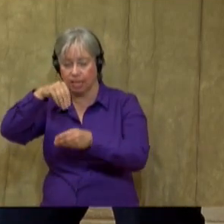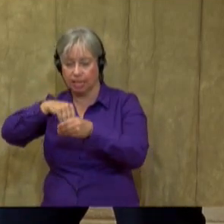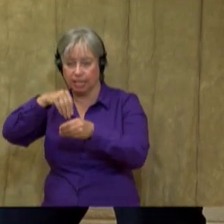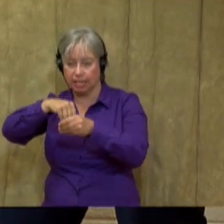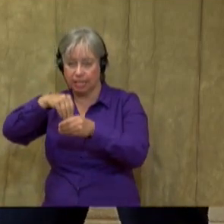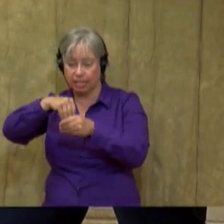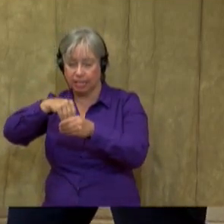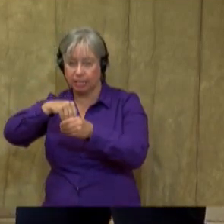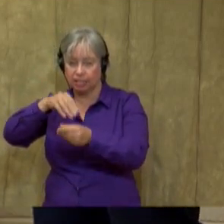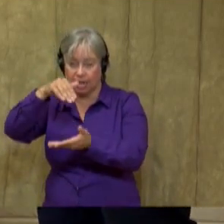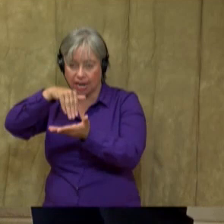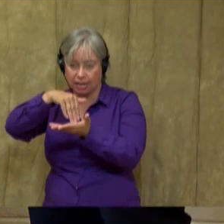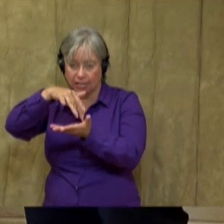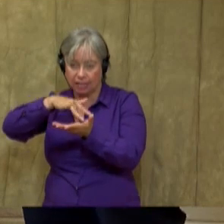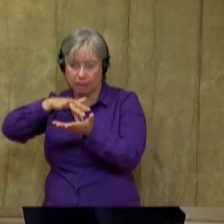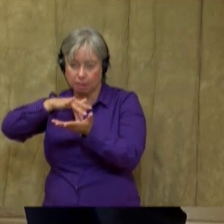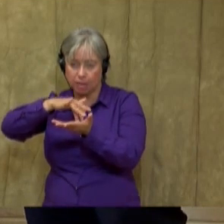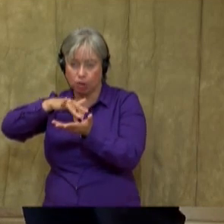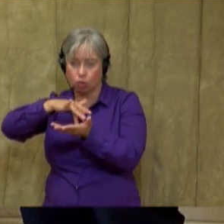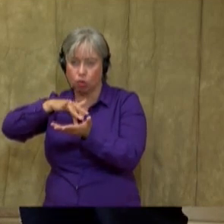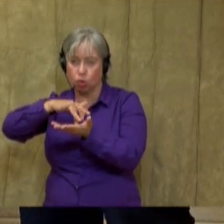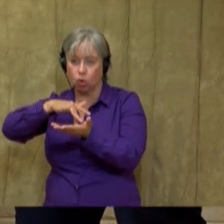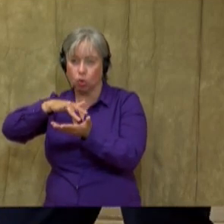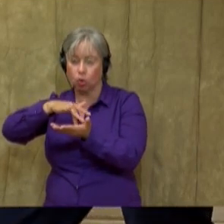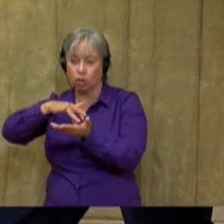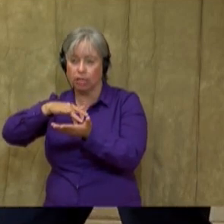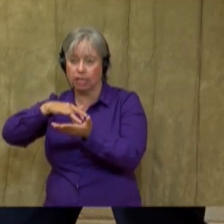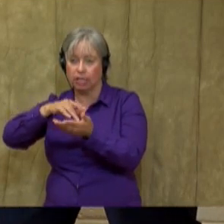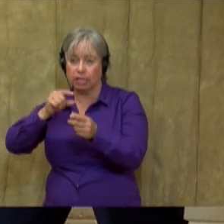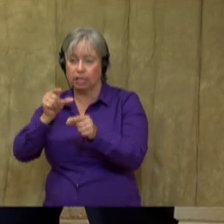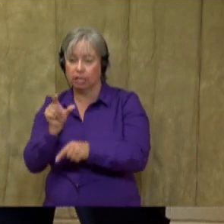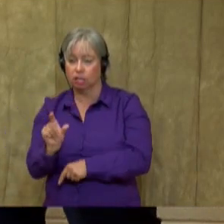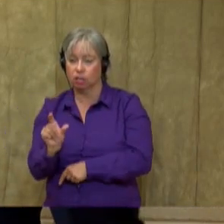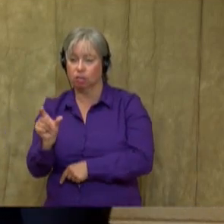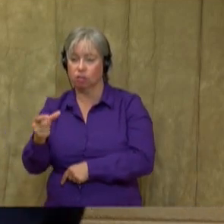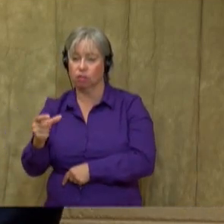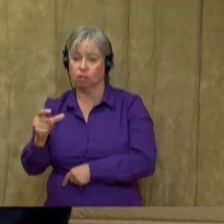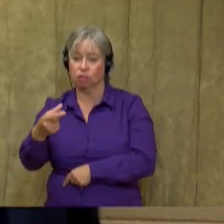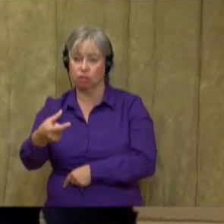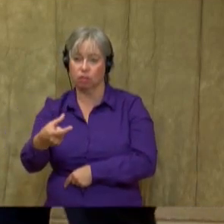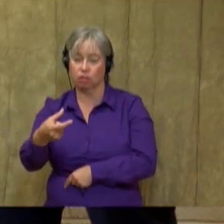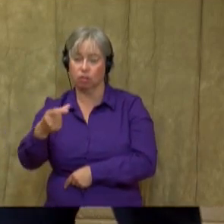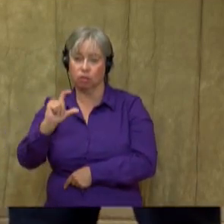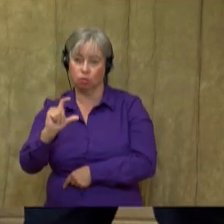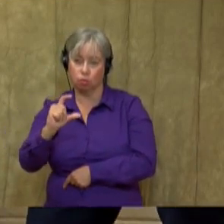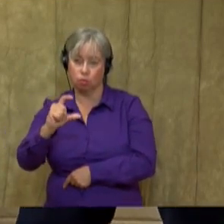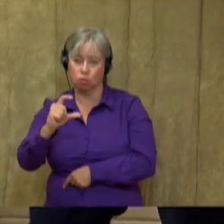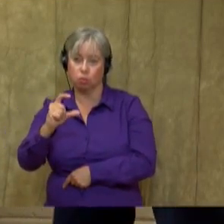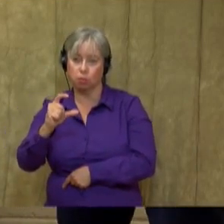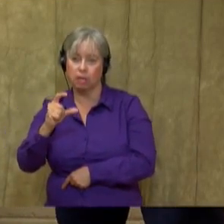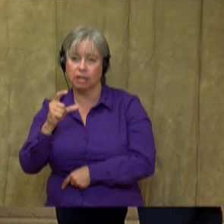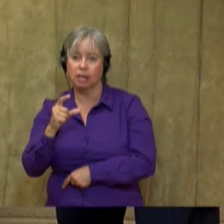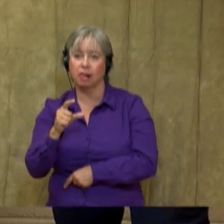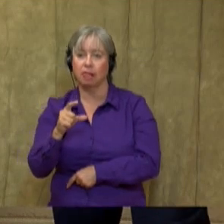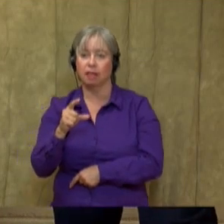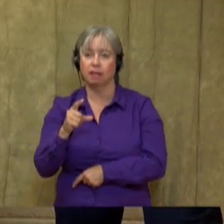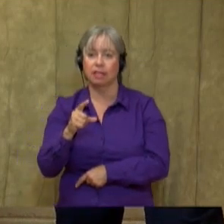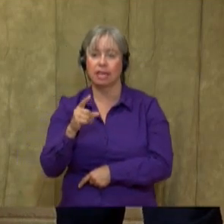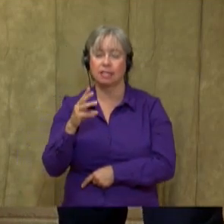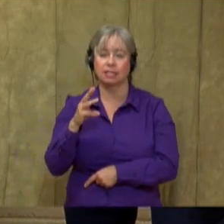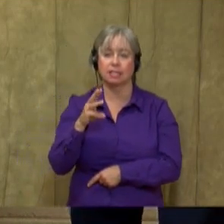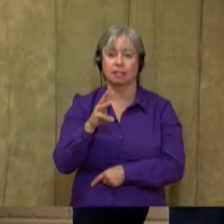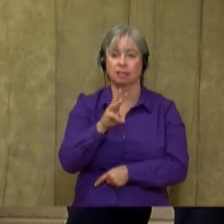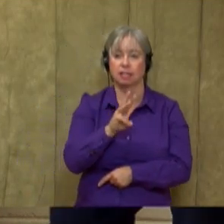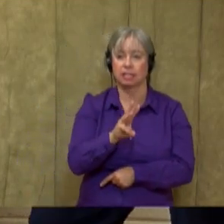in the middle of each face. And so here, because a cube has 6 faces, the expression that we can model with